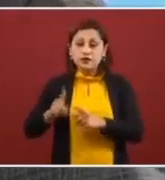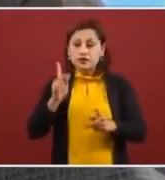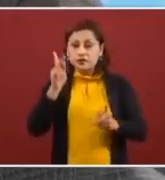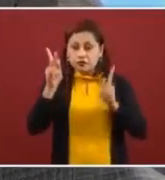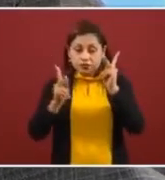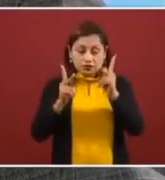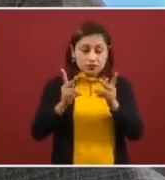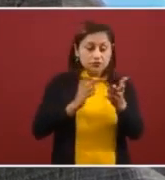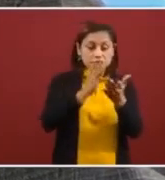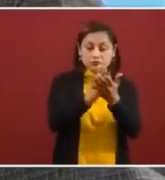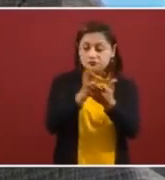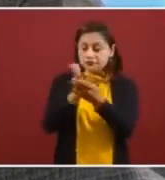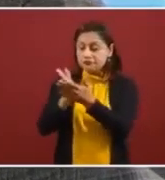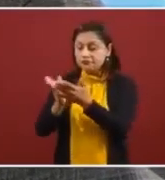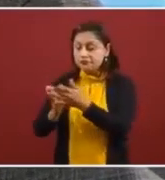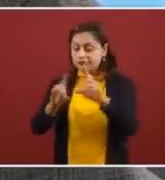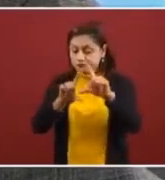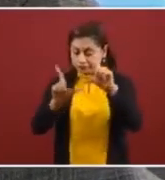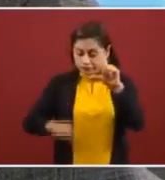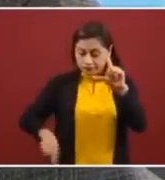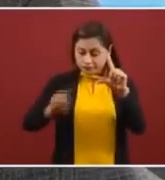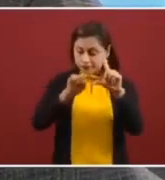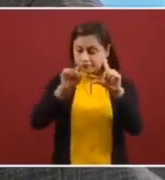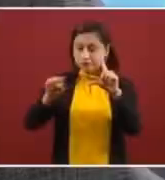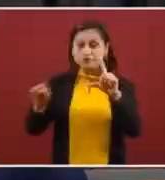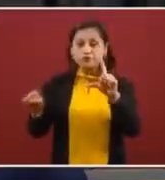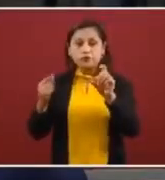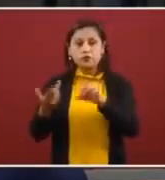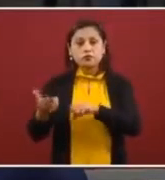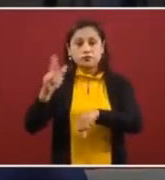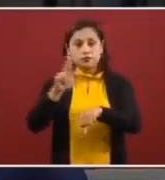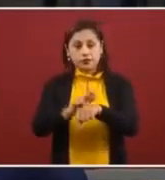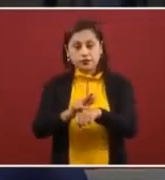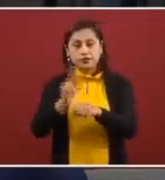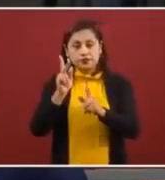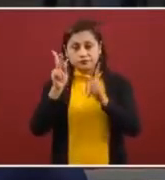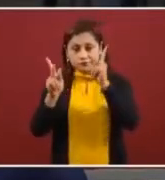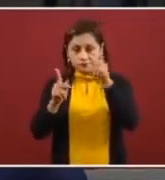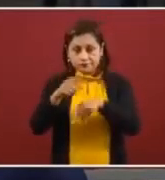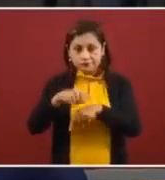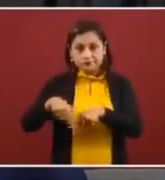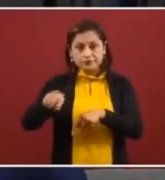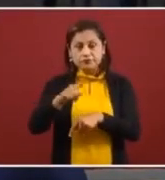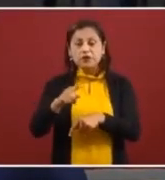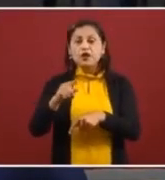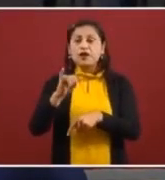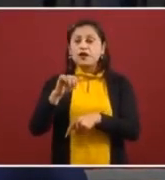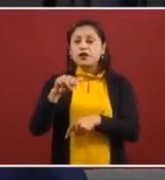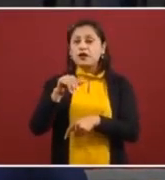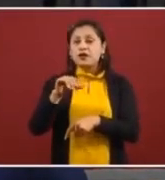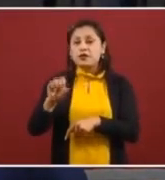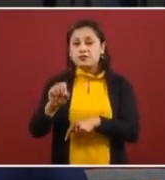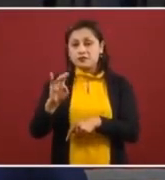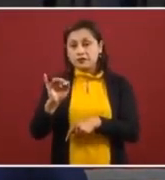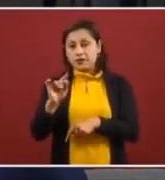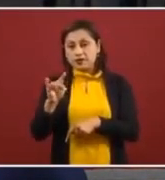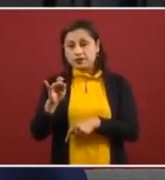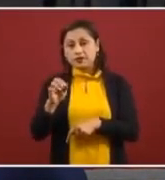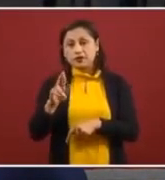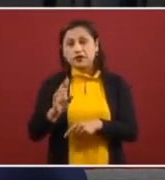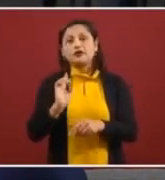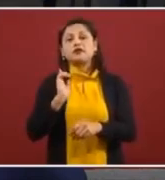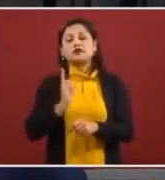According to what they found when they visited the regional hospitals of Encinitas,